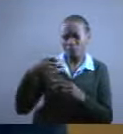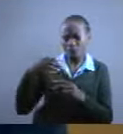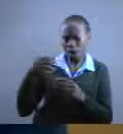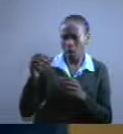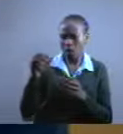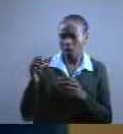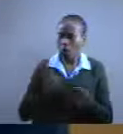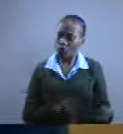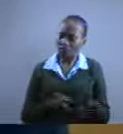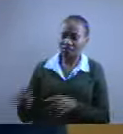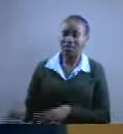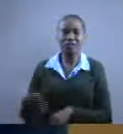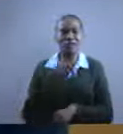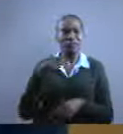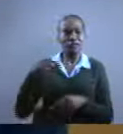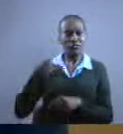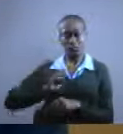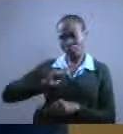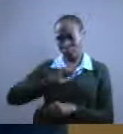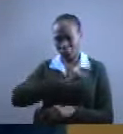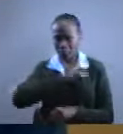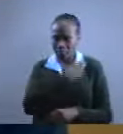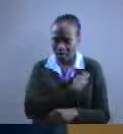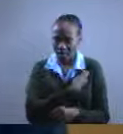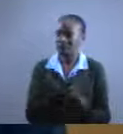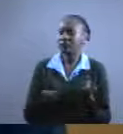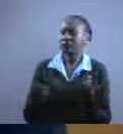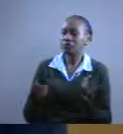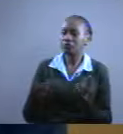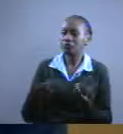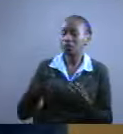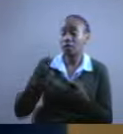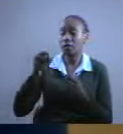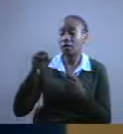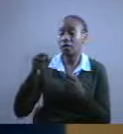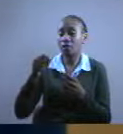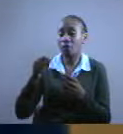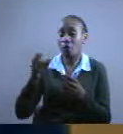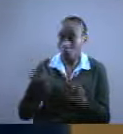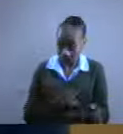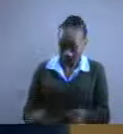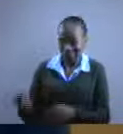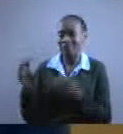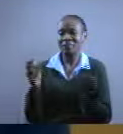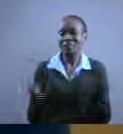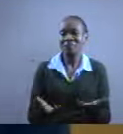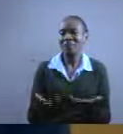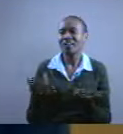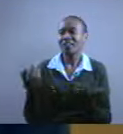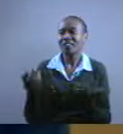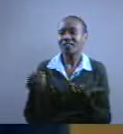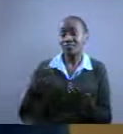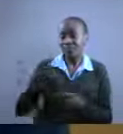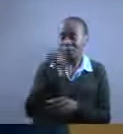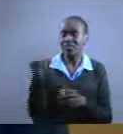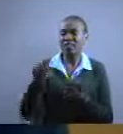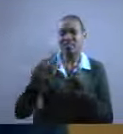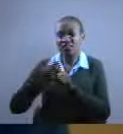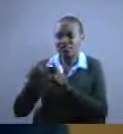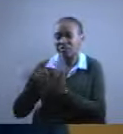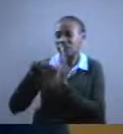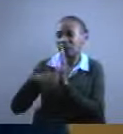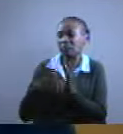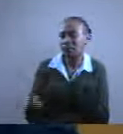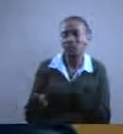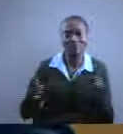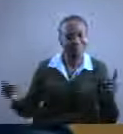Austria, Norway, the USA, and the Czech Republic. The event was extremely well run and again demonstrated South Africa's ability to